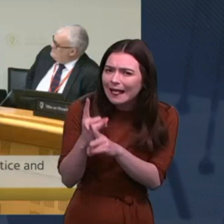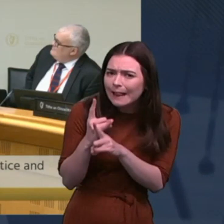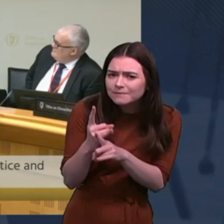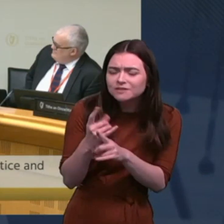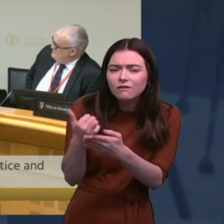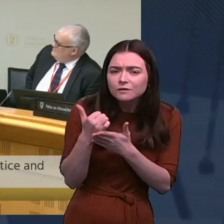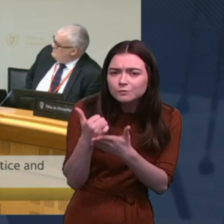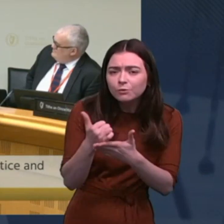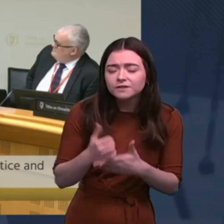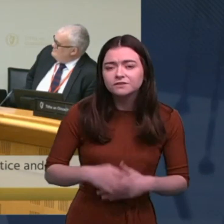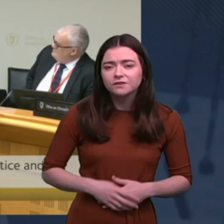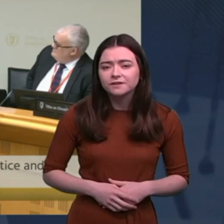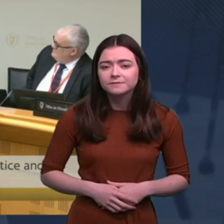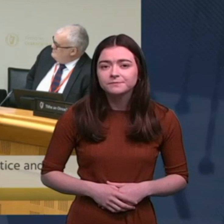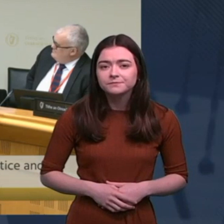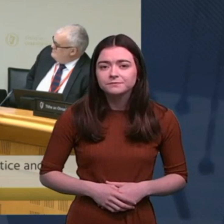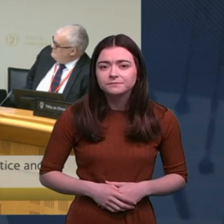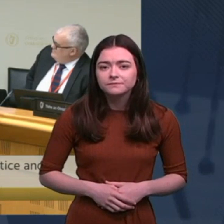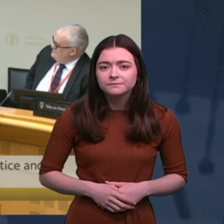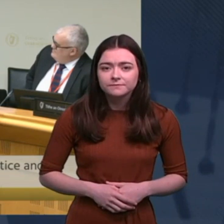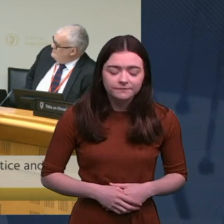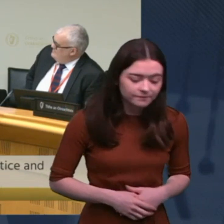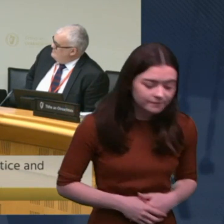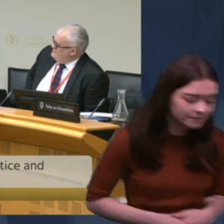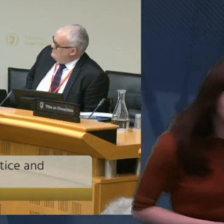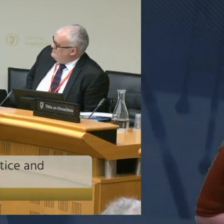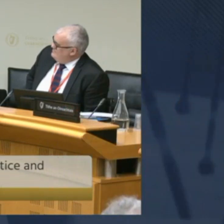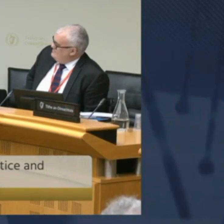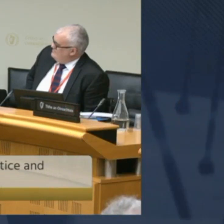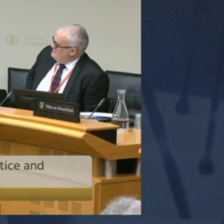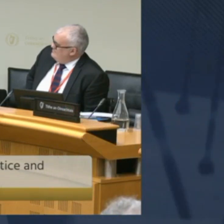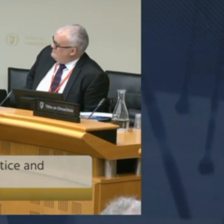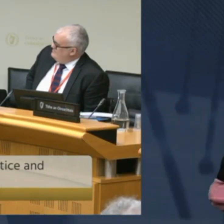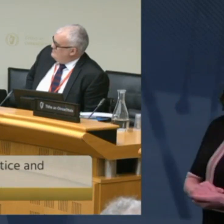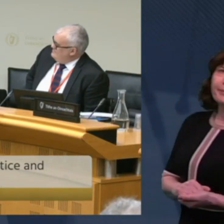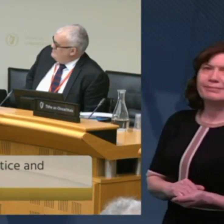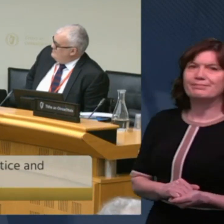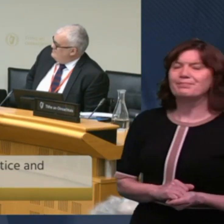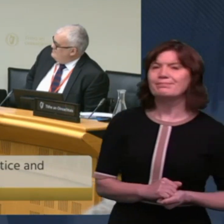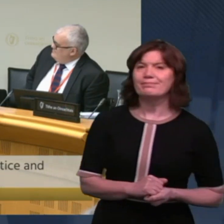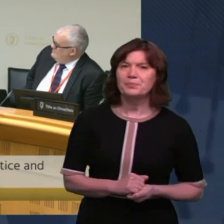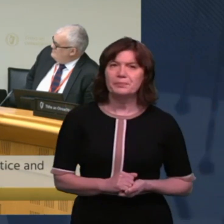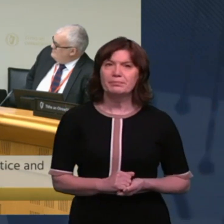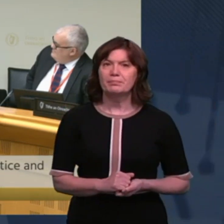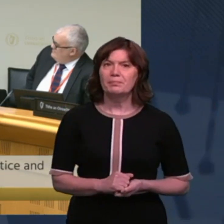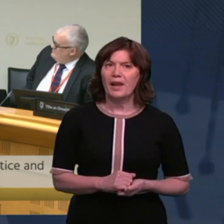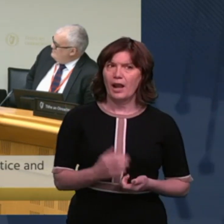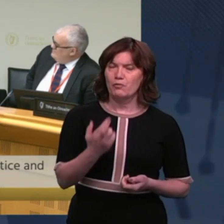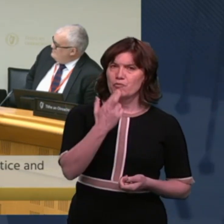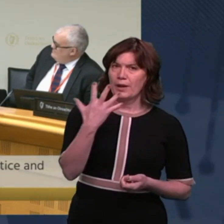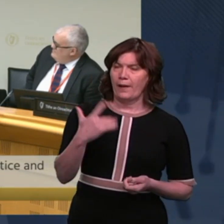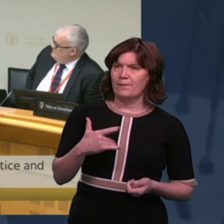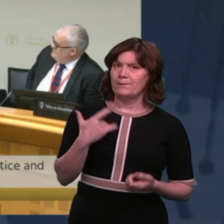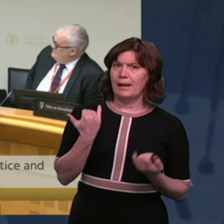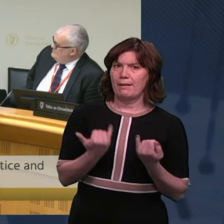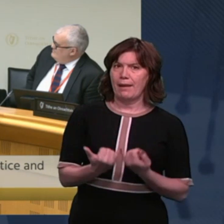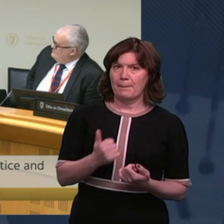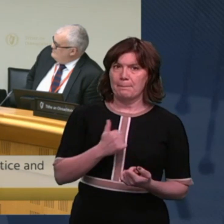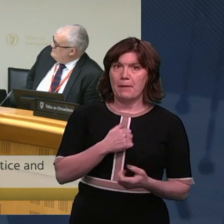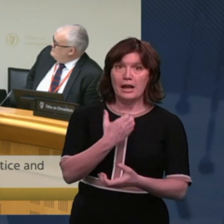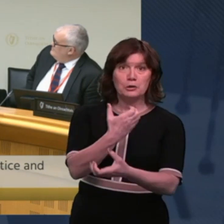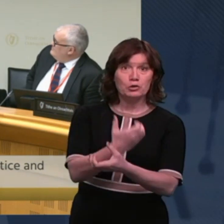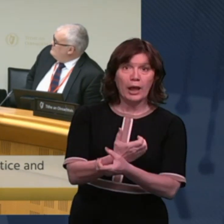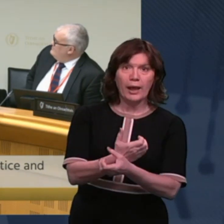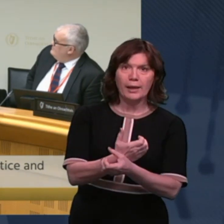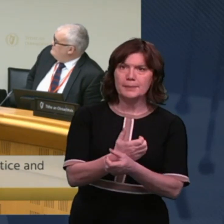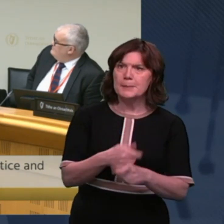other. And it felt like my child wasn't different than everybody else's. I didn't have the school gates